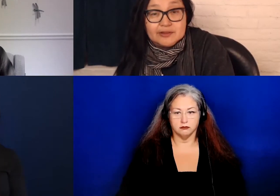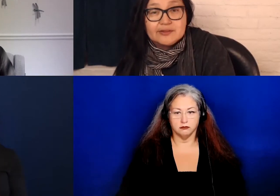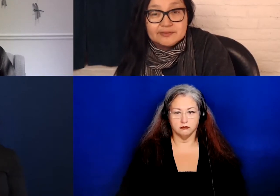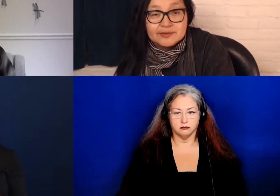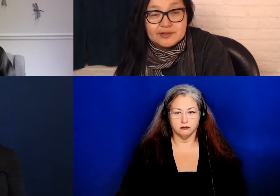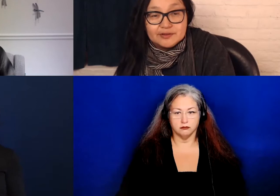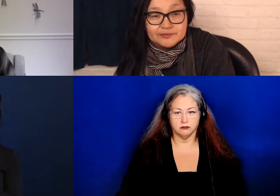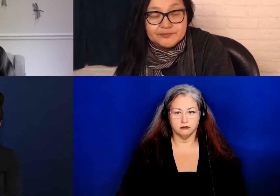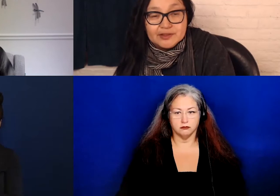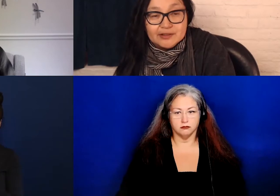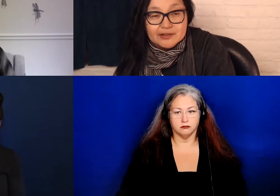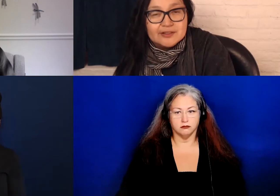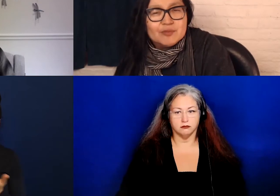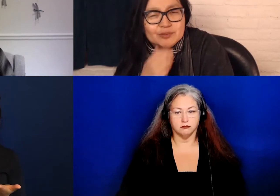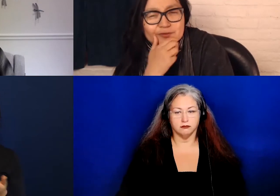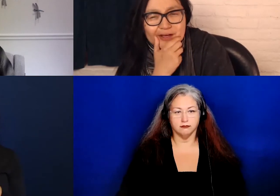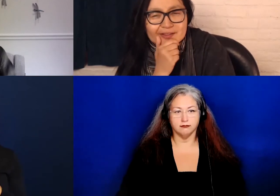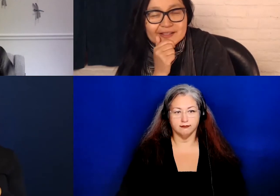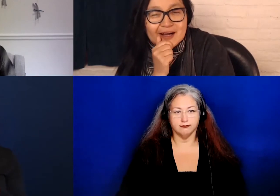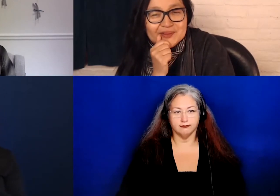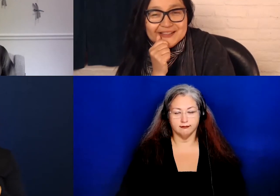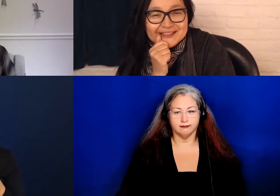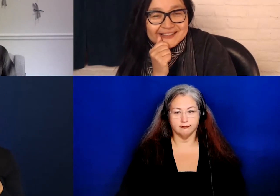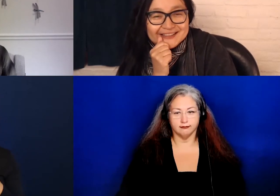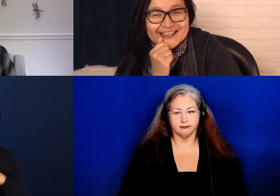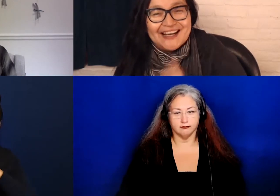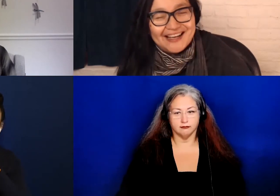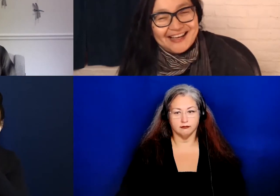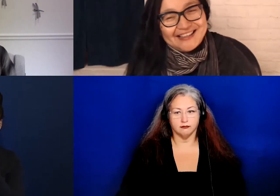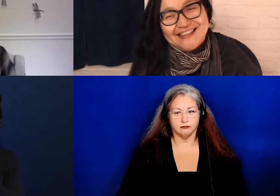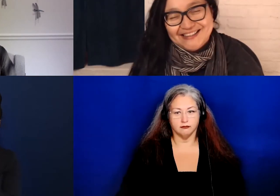be an artist. So something profound has happened.